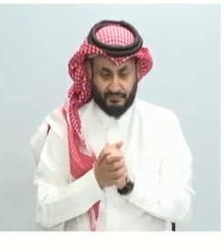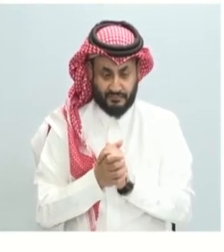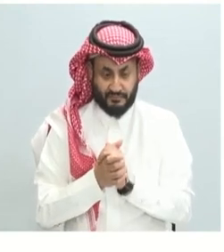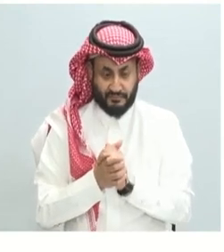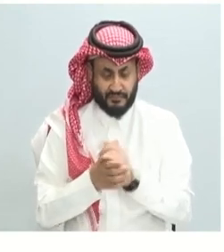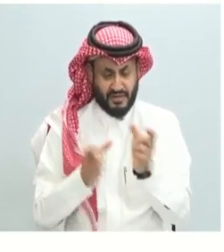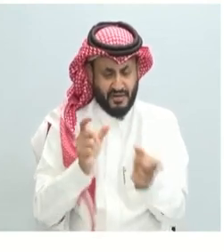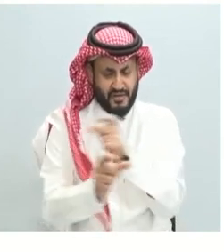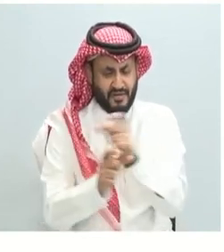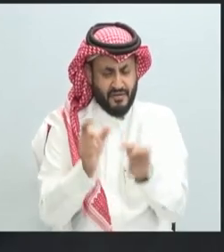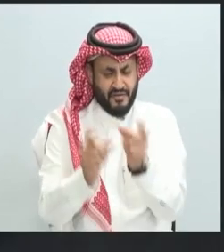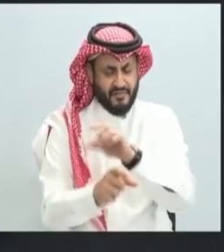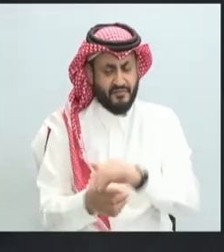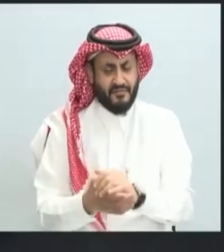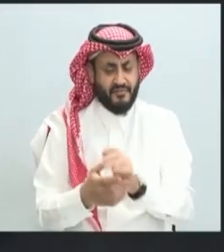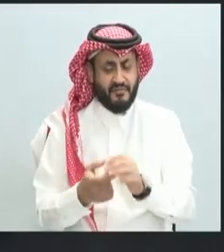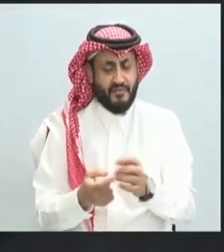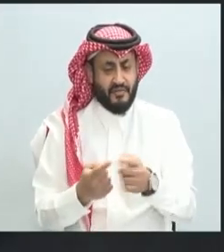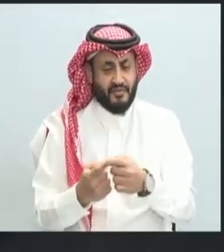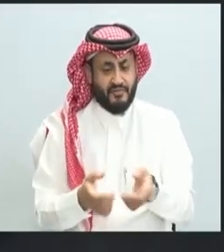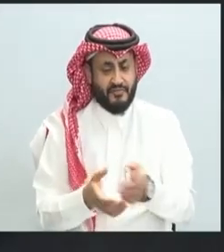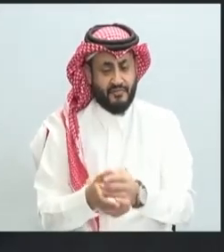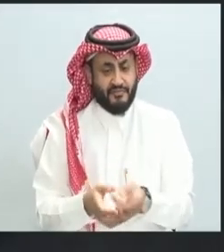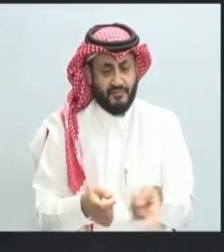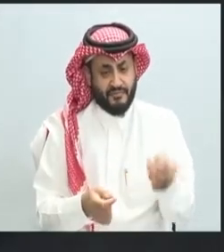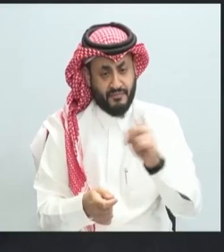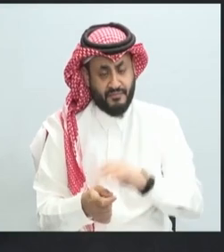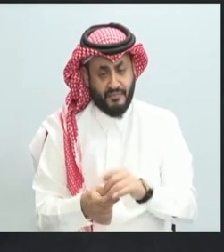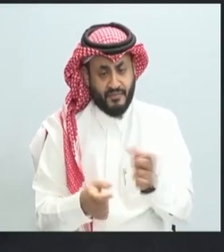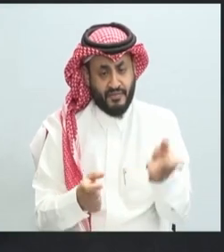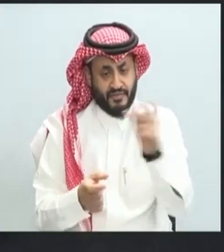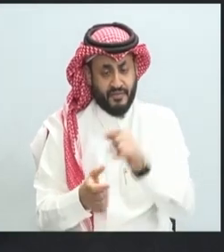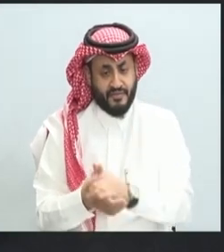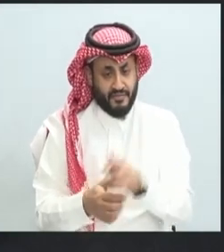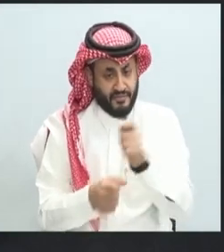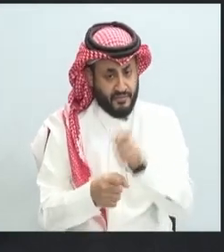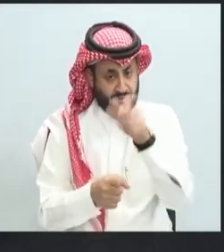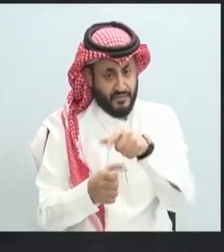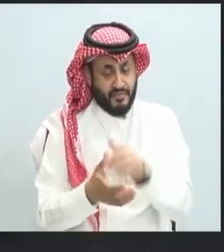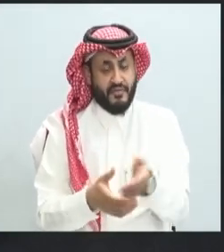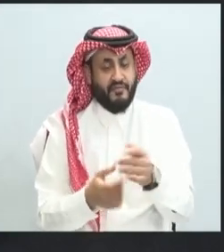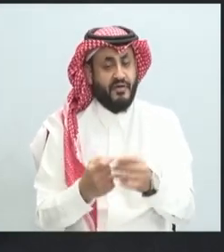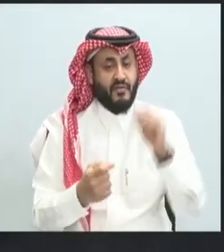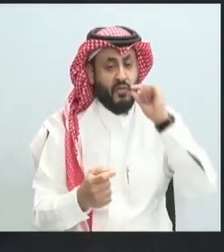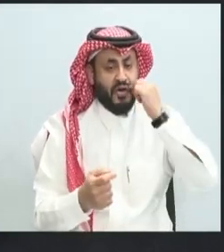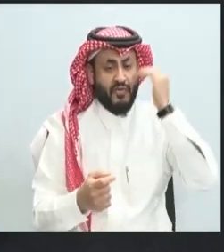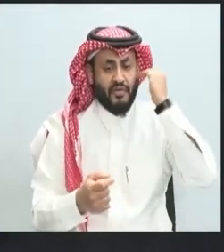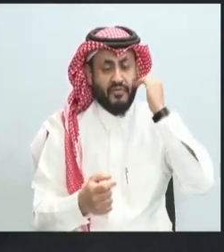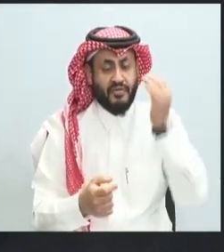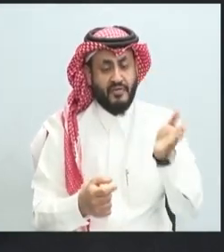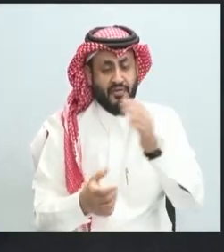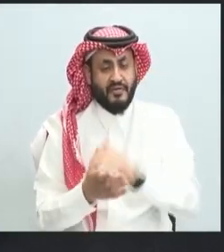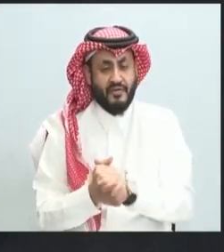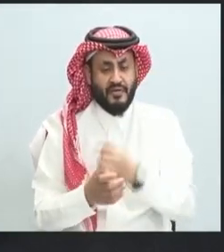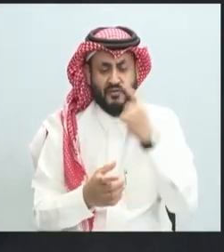the right order, and all you have to do is to add subject like he or she, and also to look